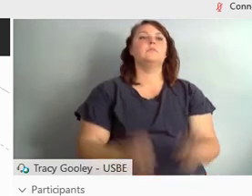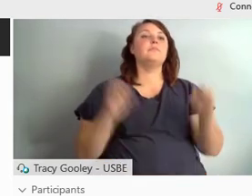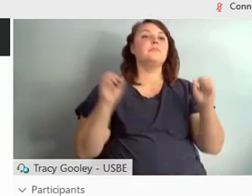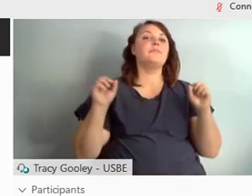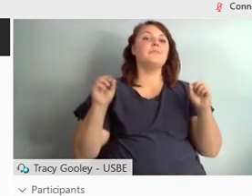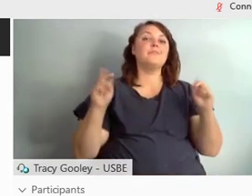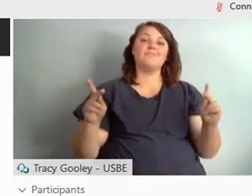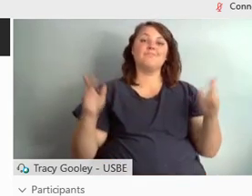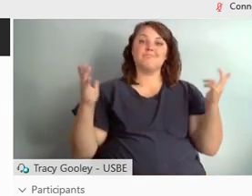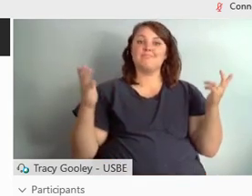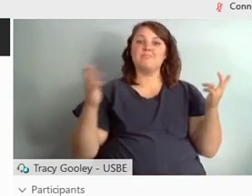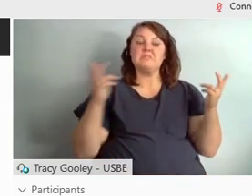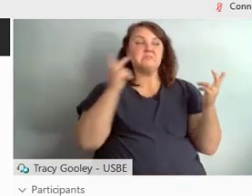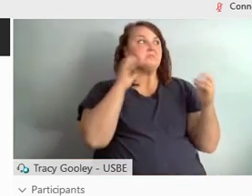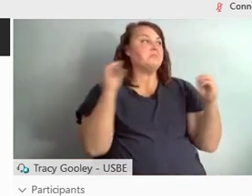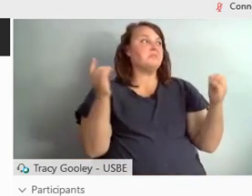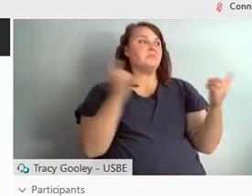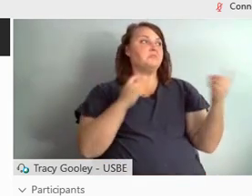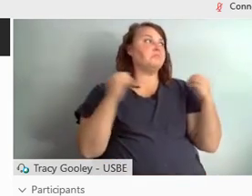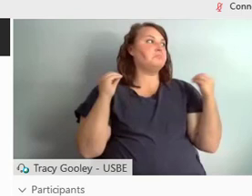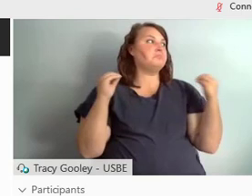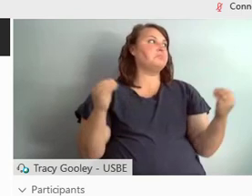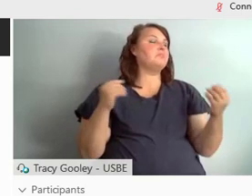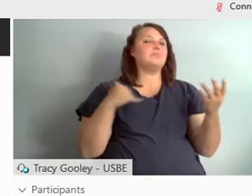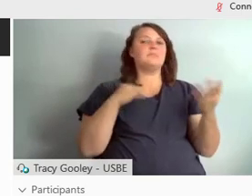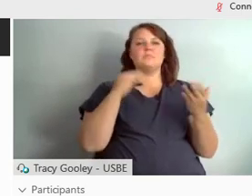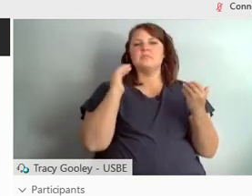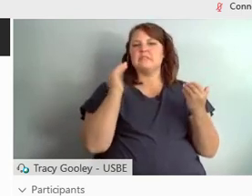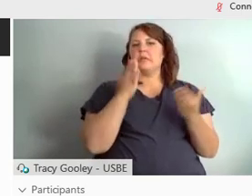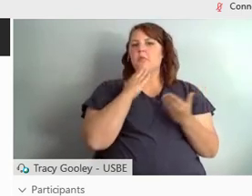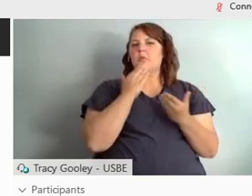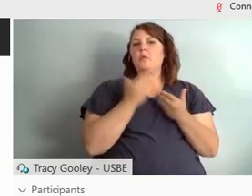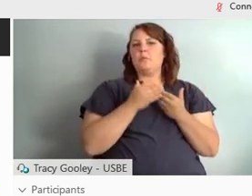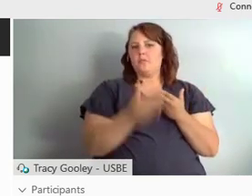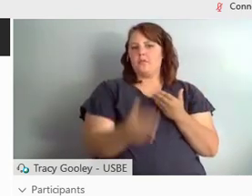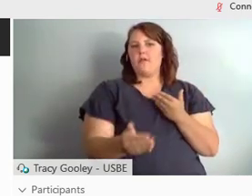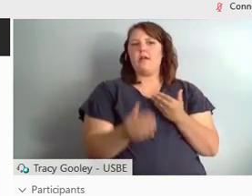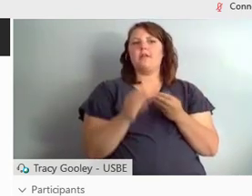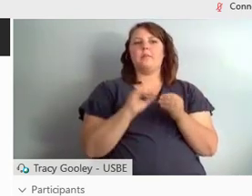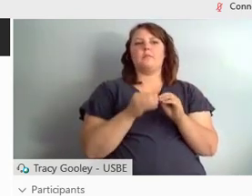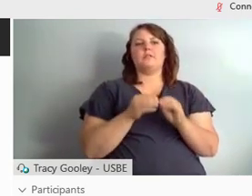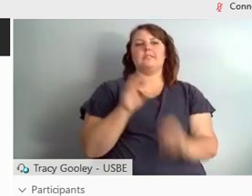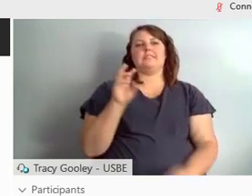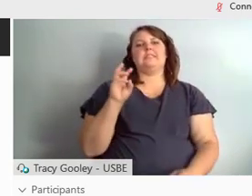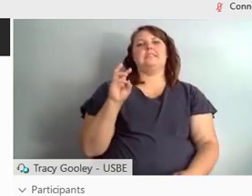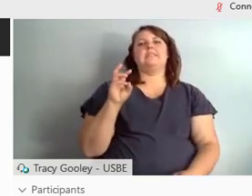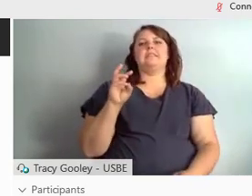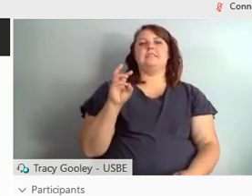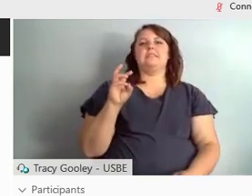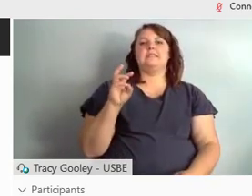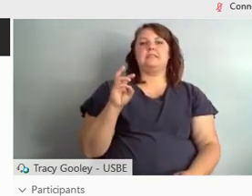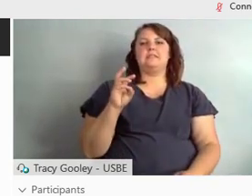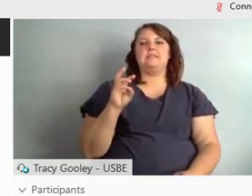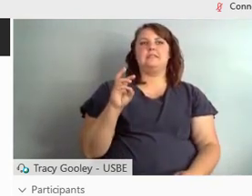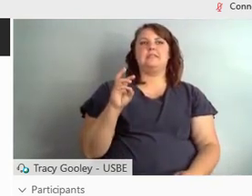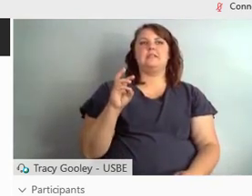Okay, so seeing no questions, we're gonna move on to question number 6, which